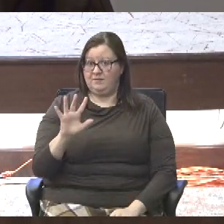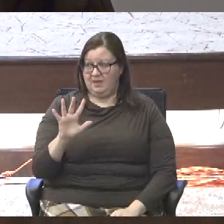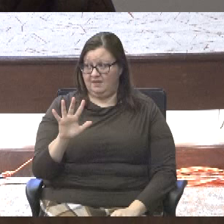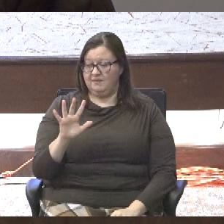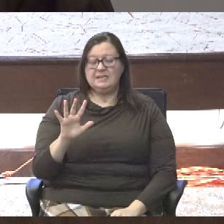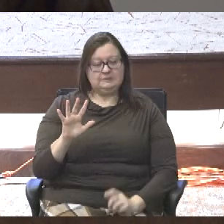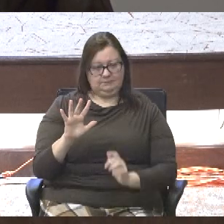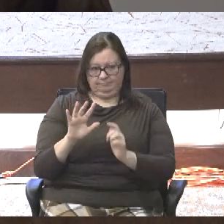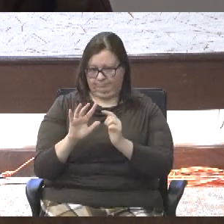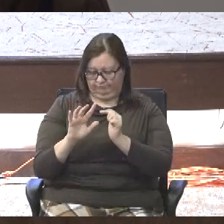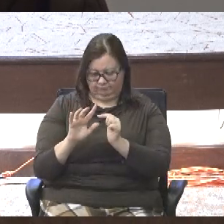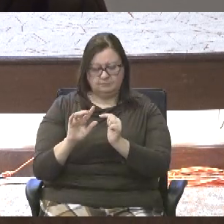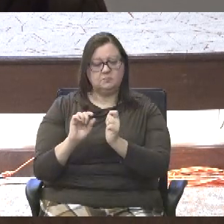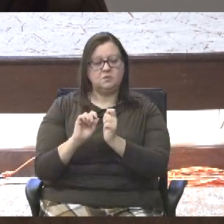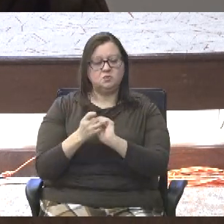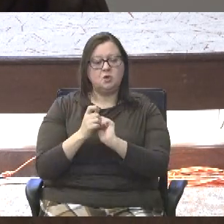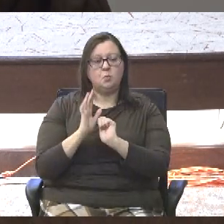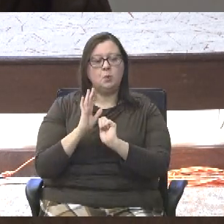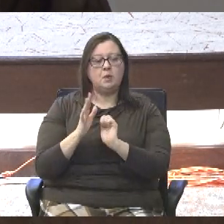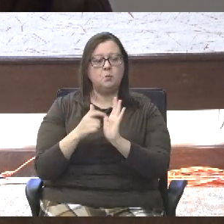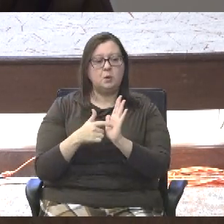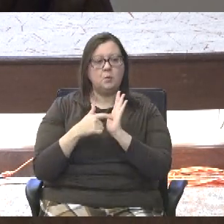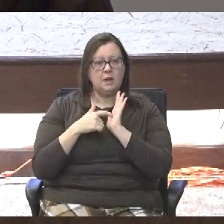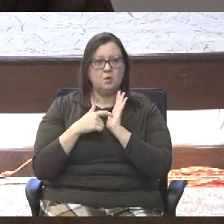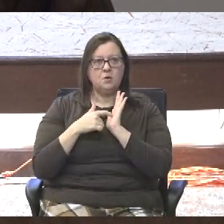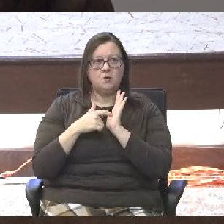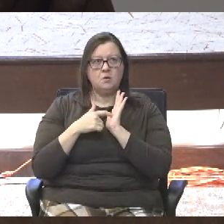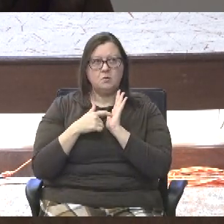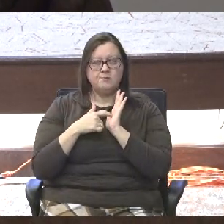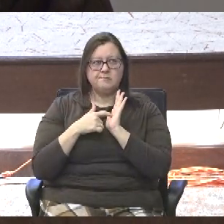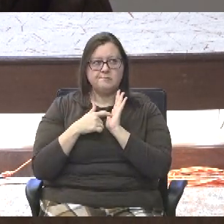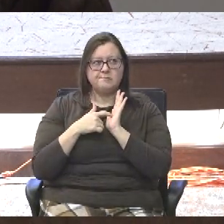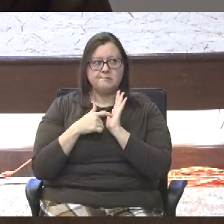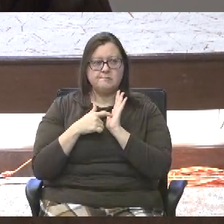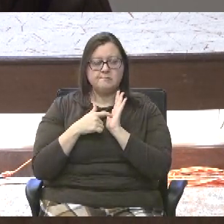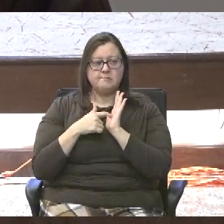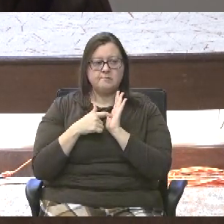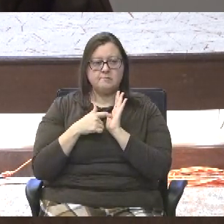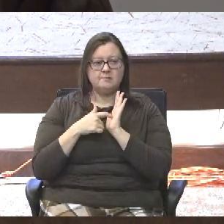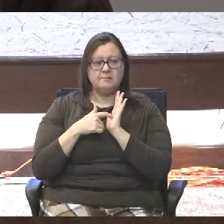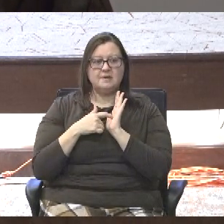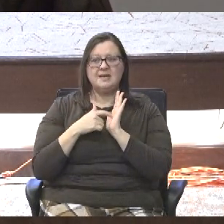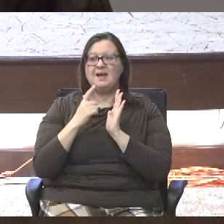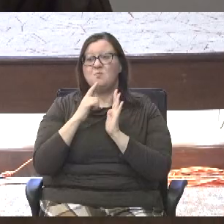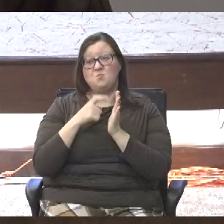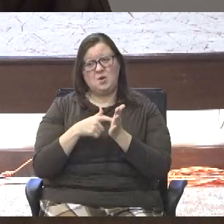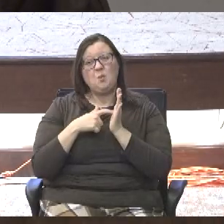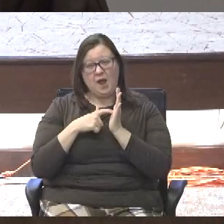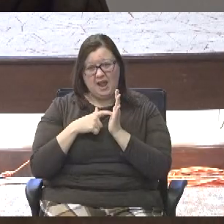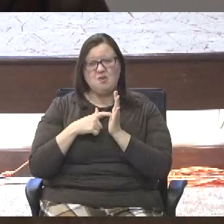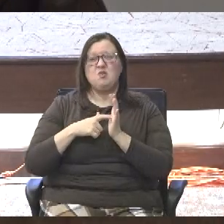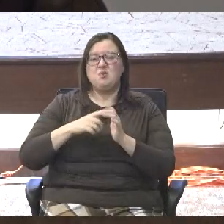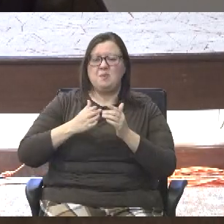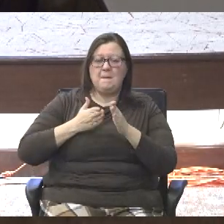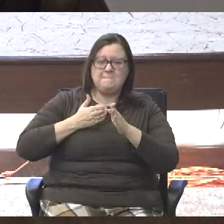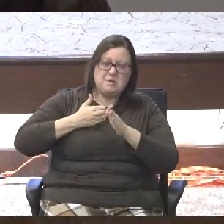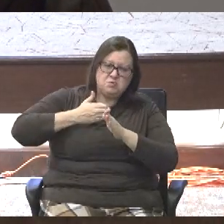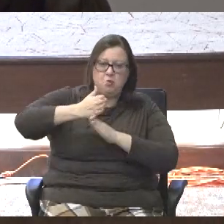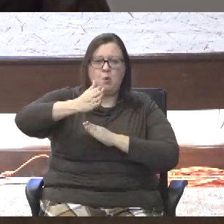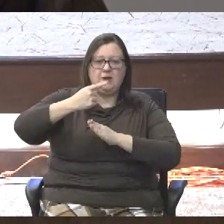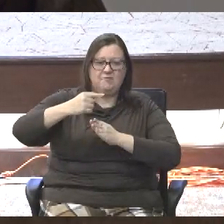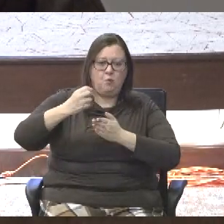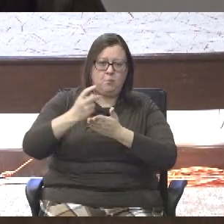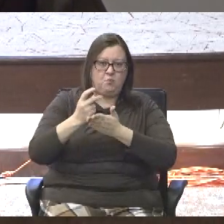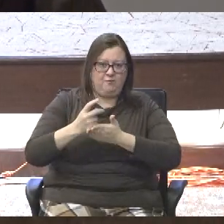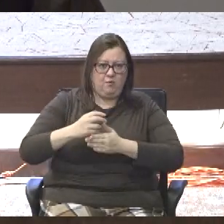2025-015. This item will require a supermajority for approval since it comes to council